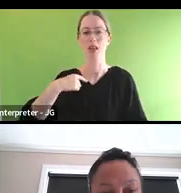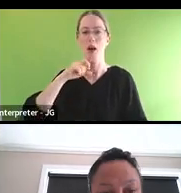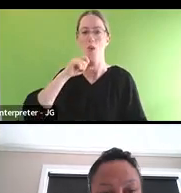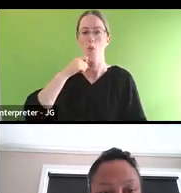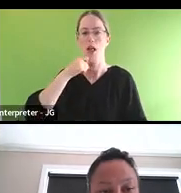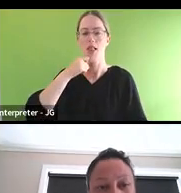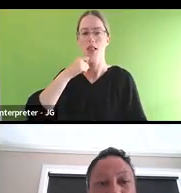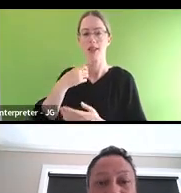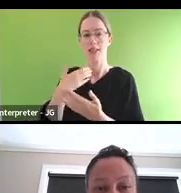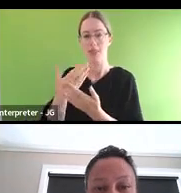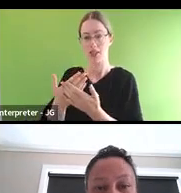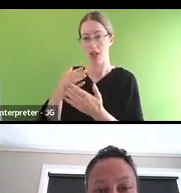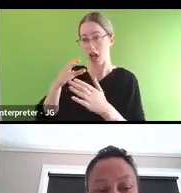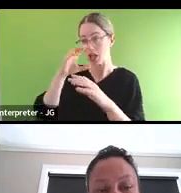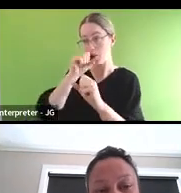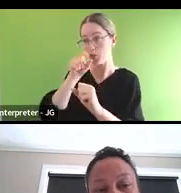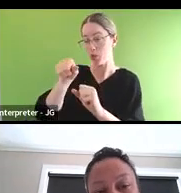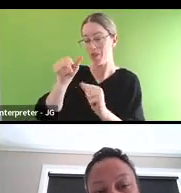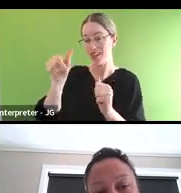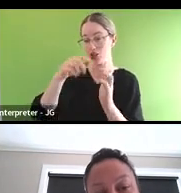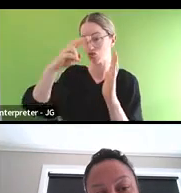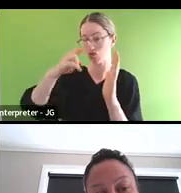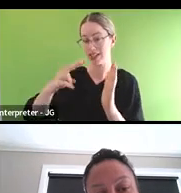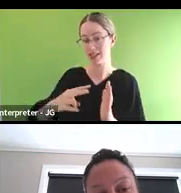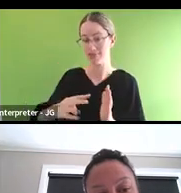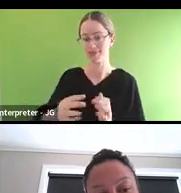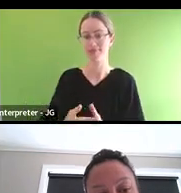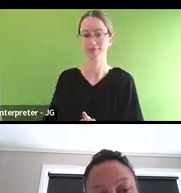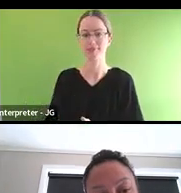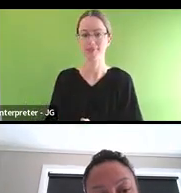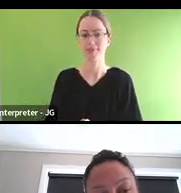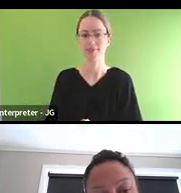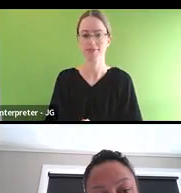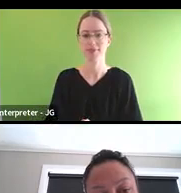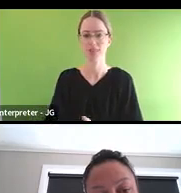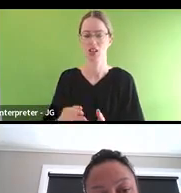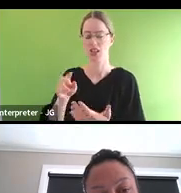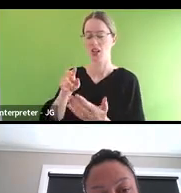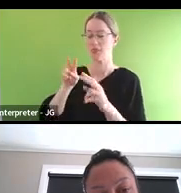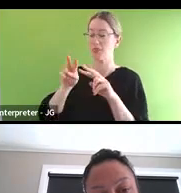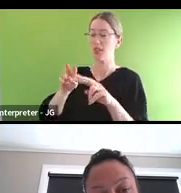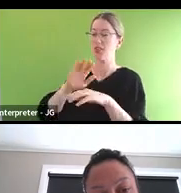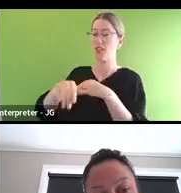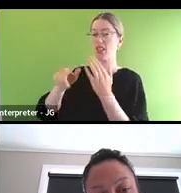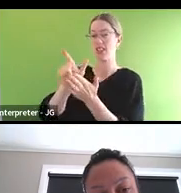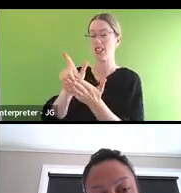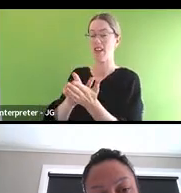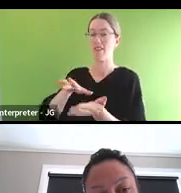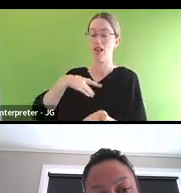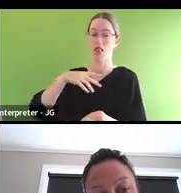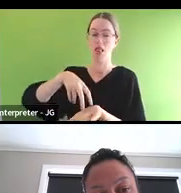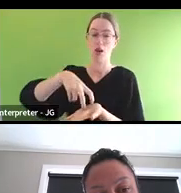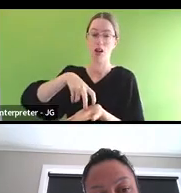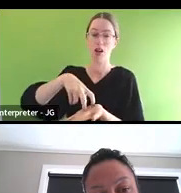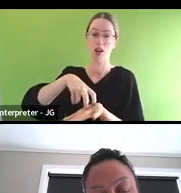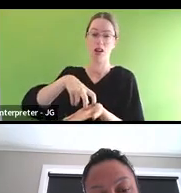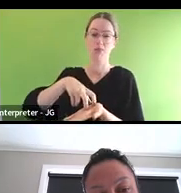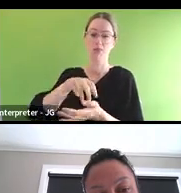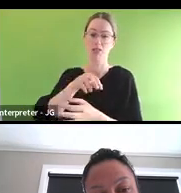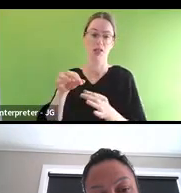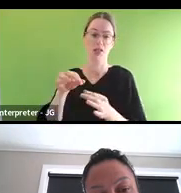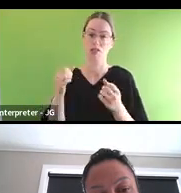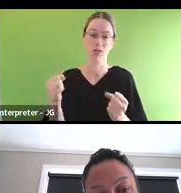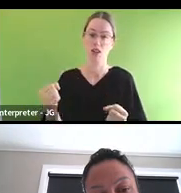the submission as read. Our opinions of this legislation is that it is weak, it is not